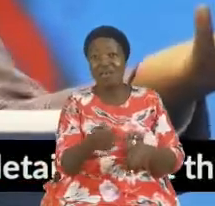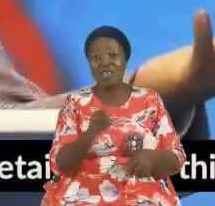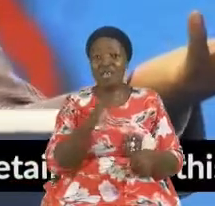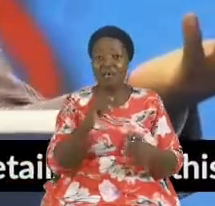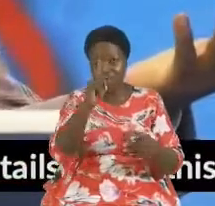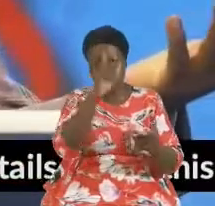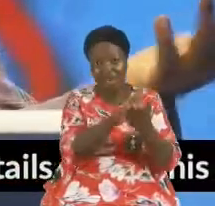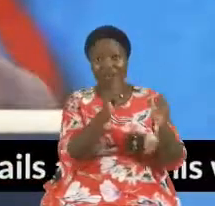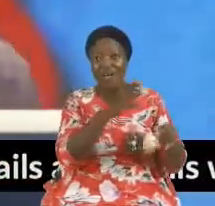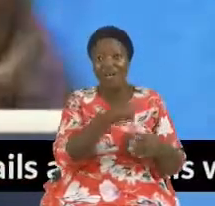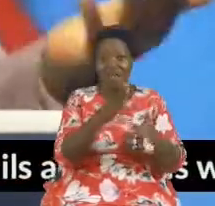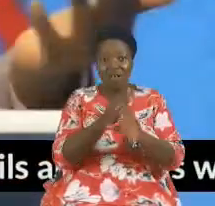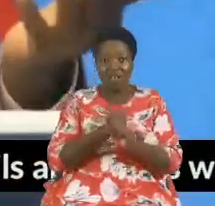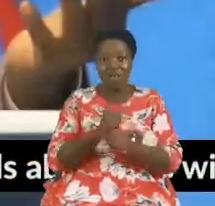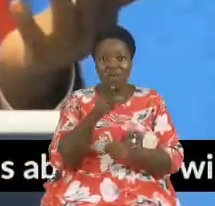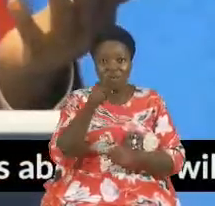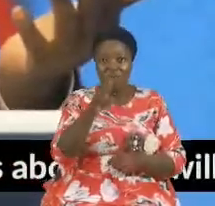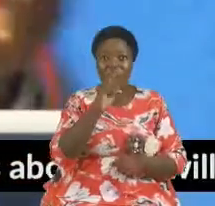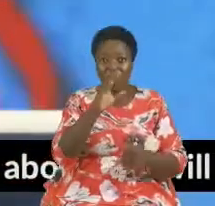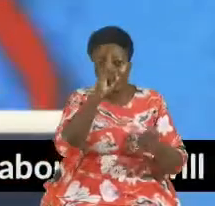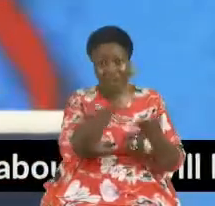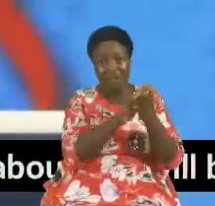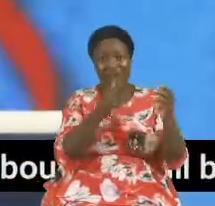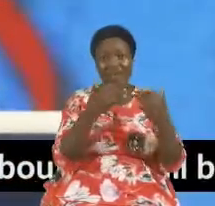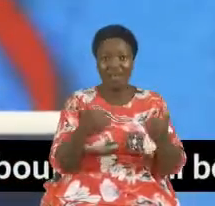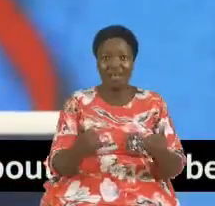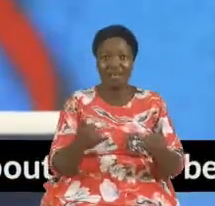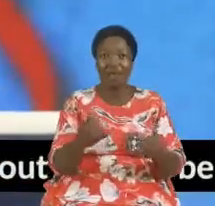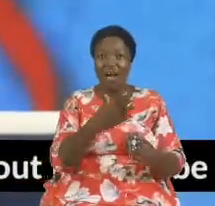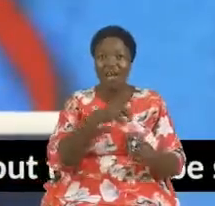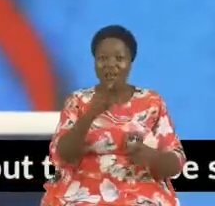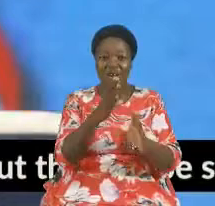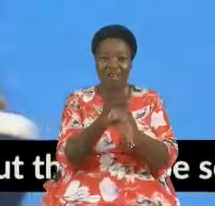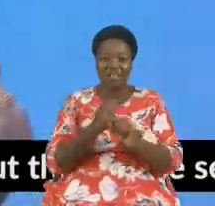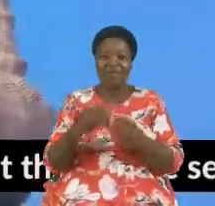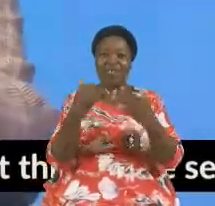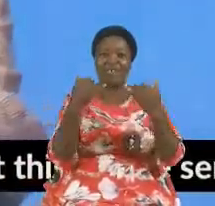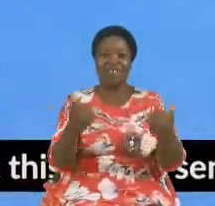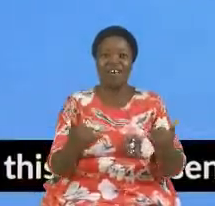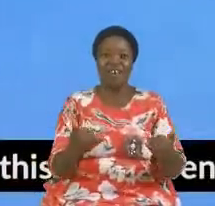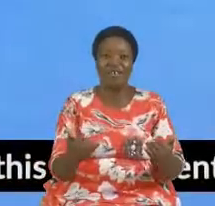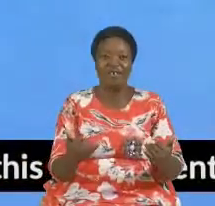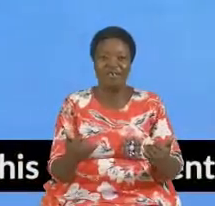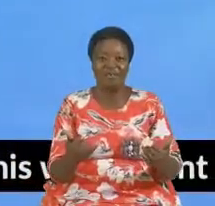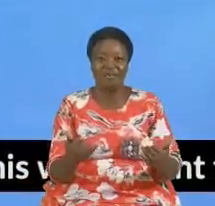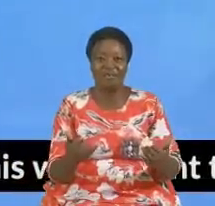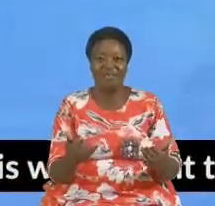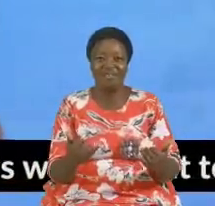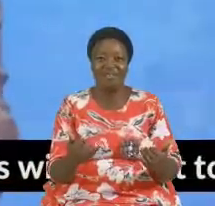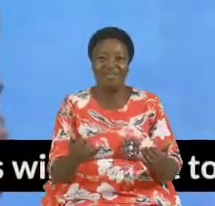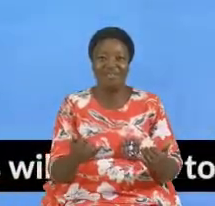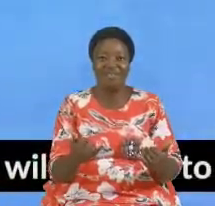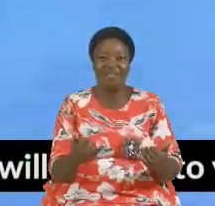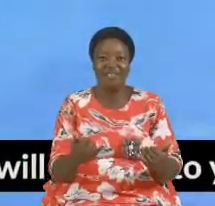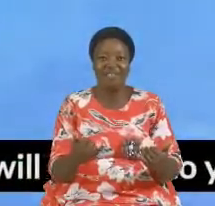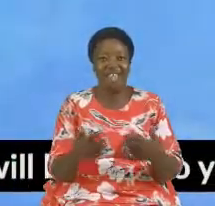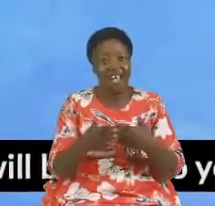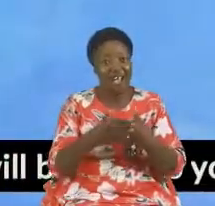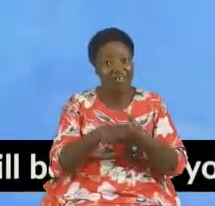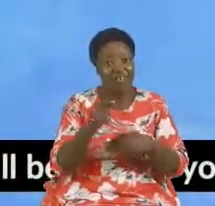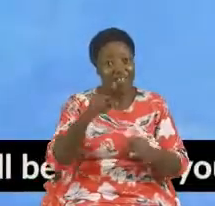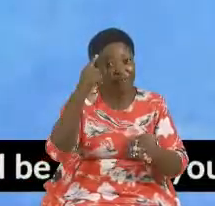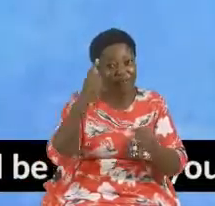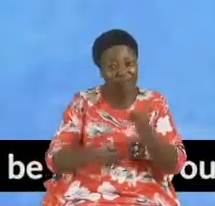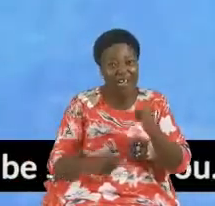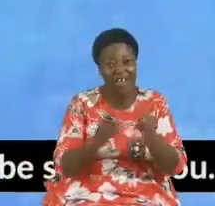so, as others have believed and they have received, you are believing now and you are receiving